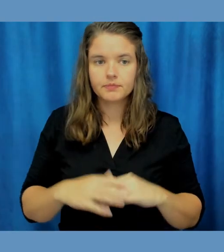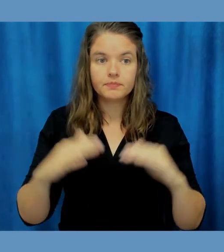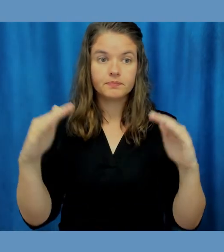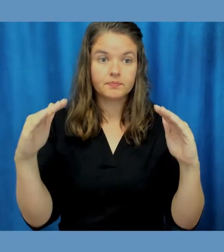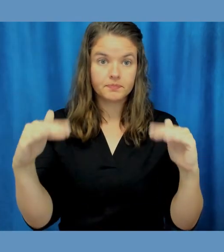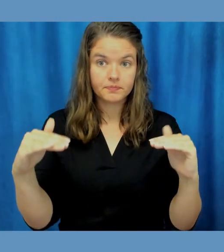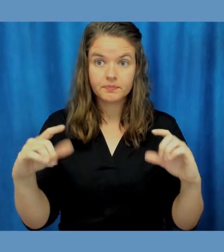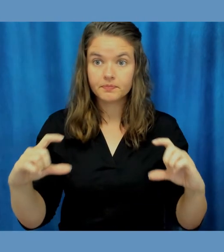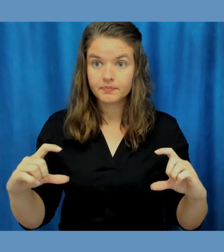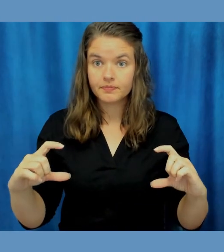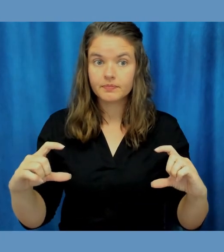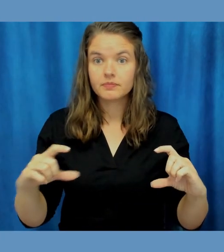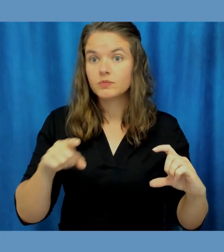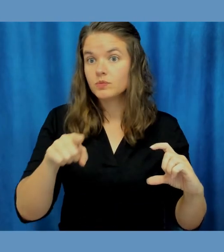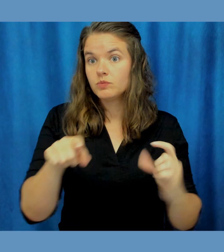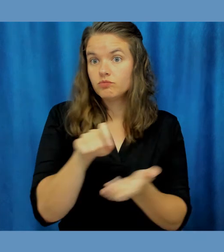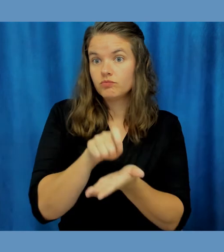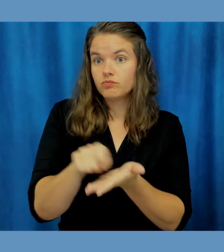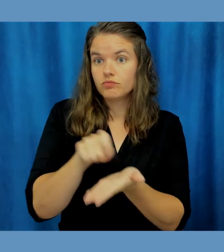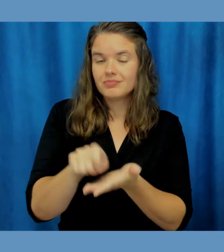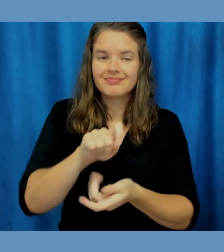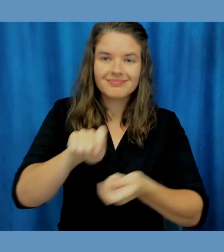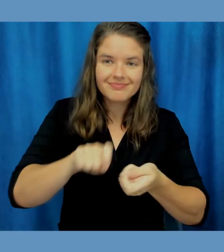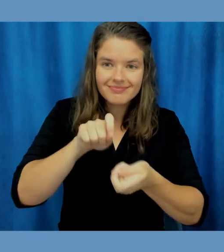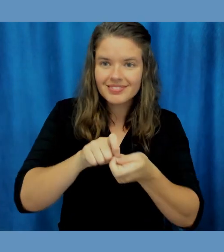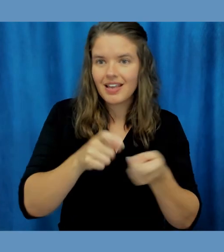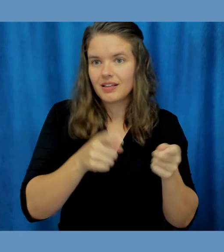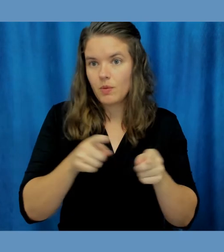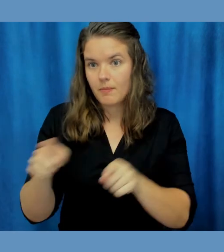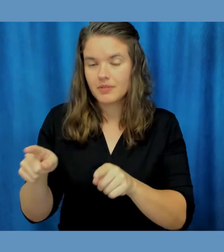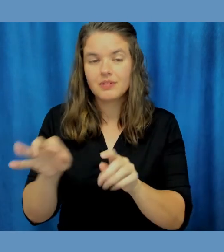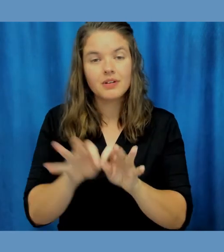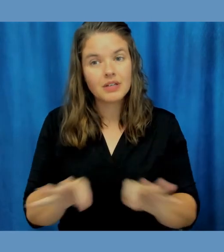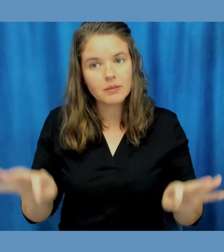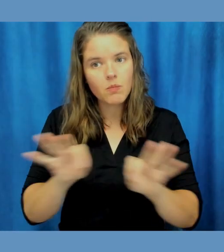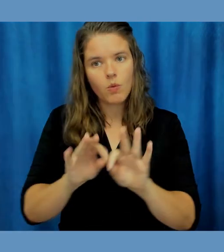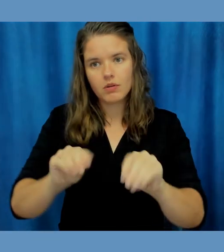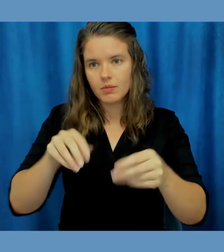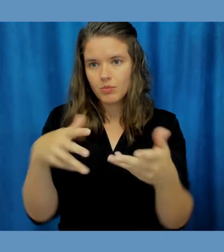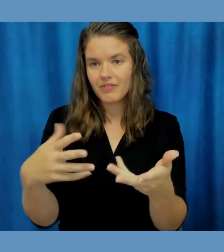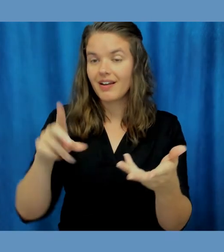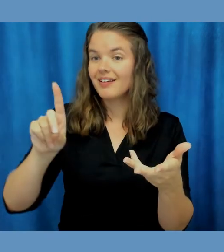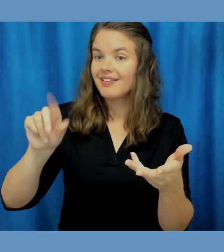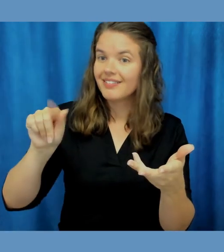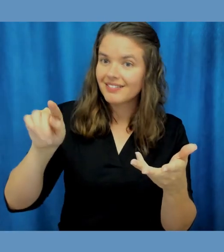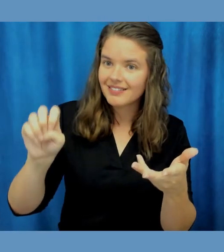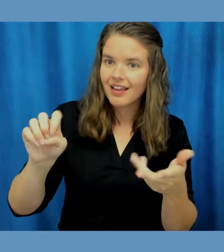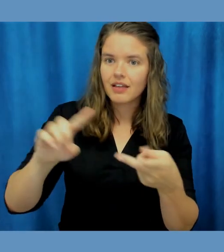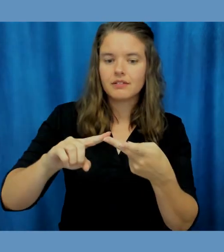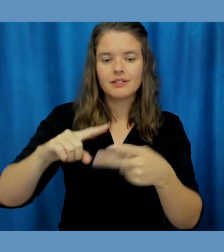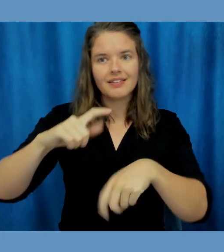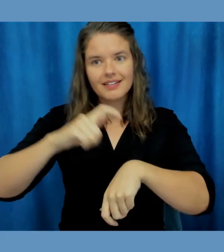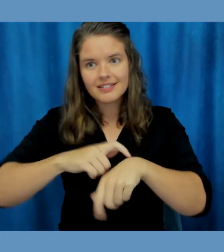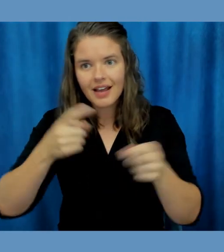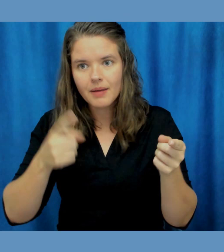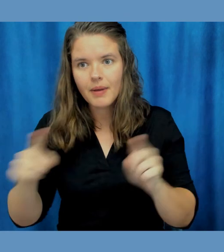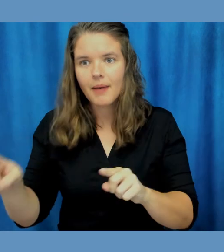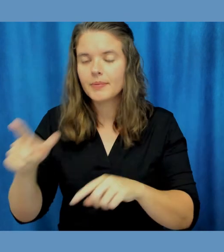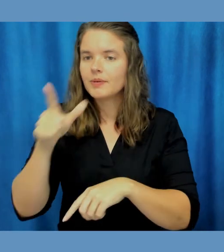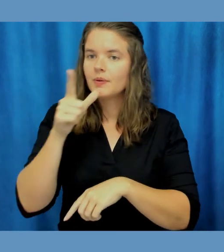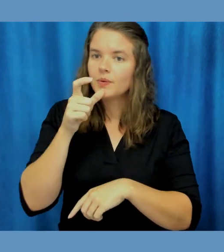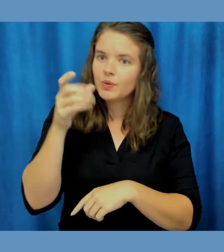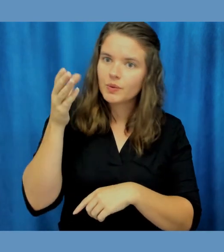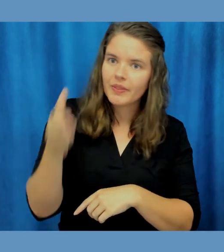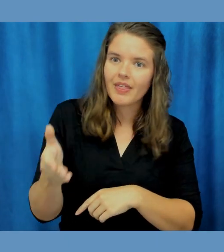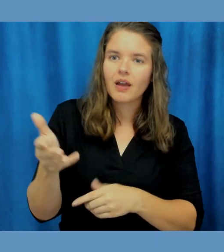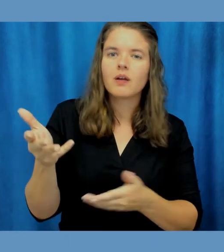Here you can just jot down exactly what happened. It's important to provide the date, the time that it happened, who was